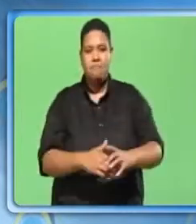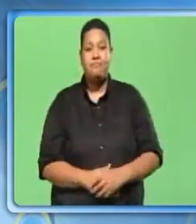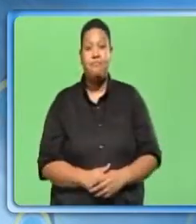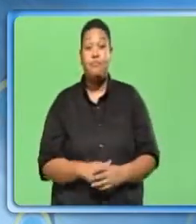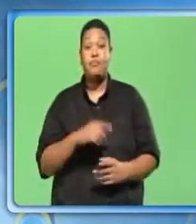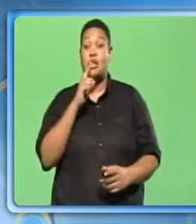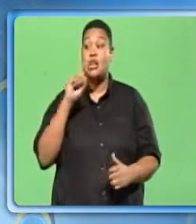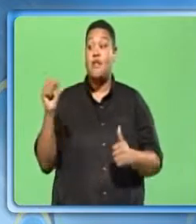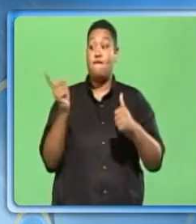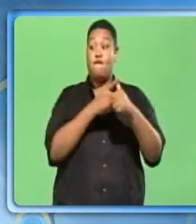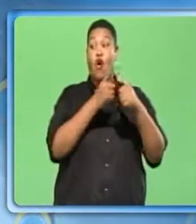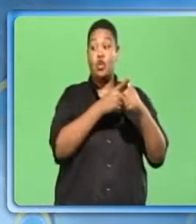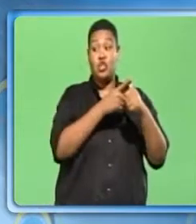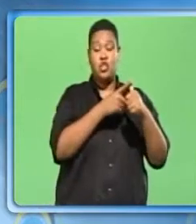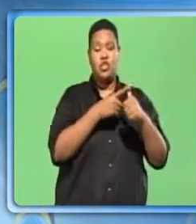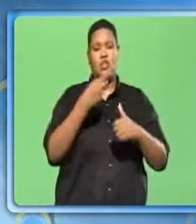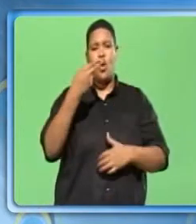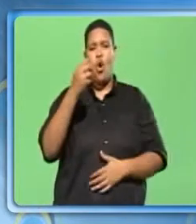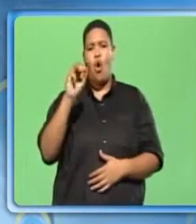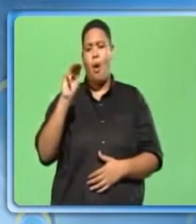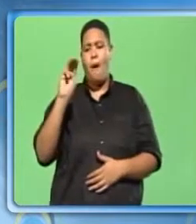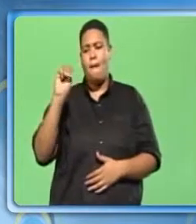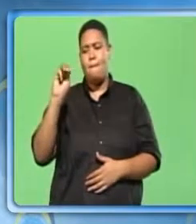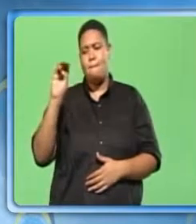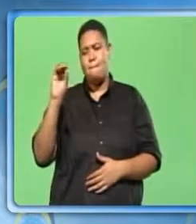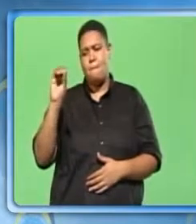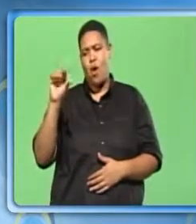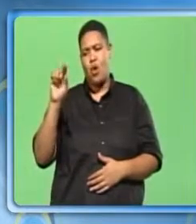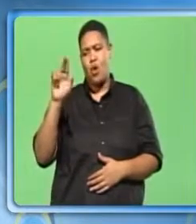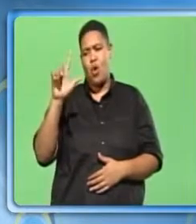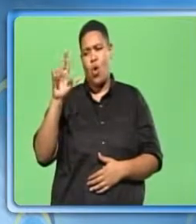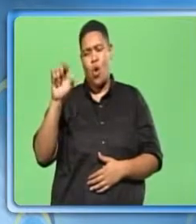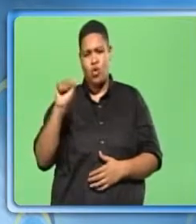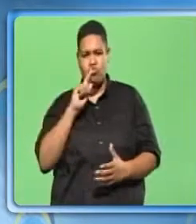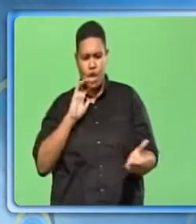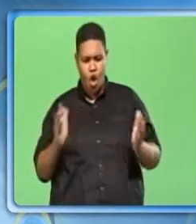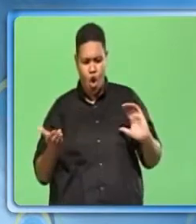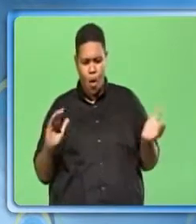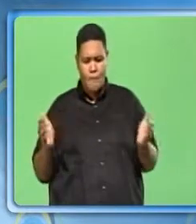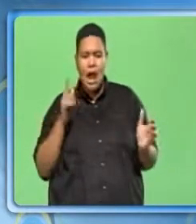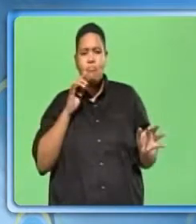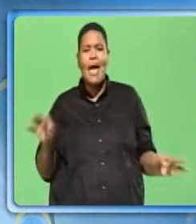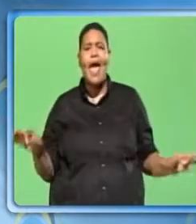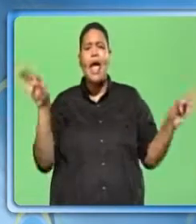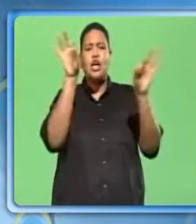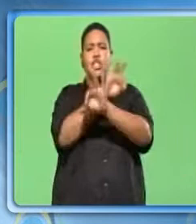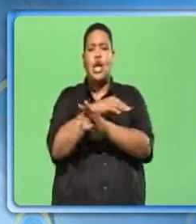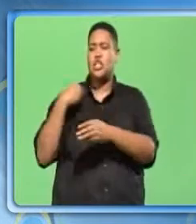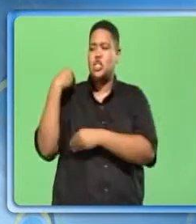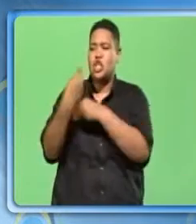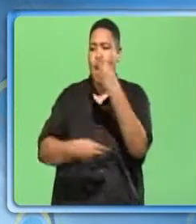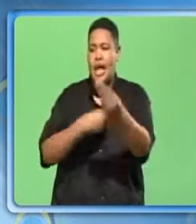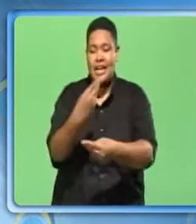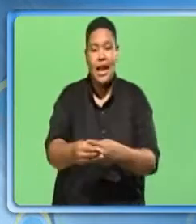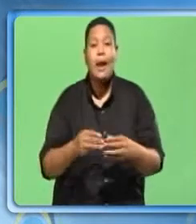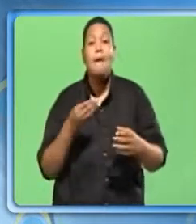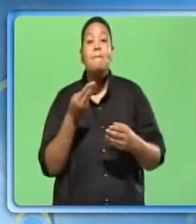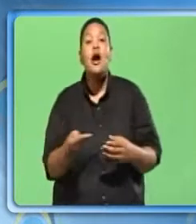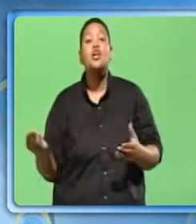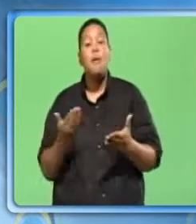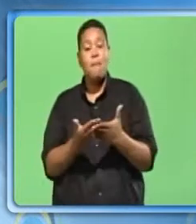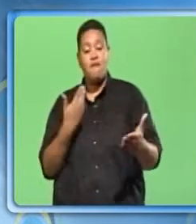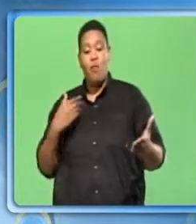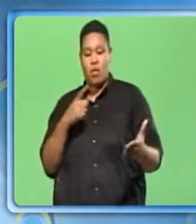In the first, homologous chromosomes become paired and may exchange genetic material before they move away from each